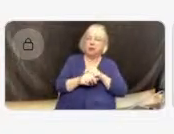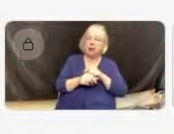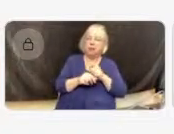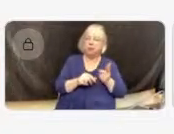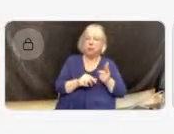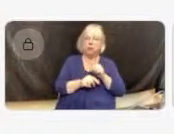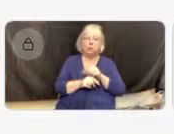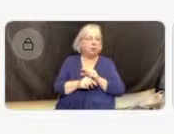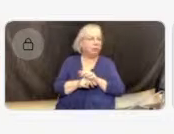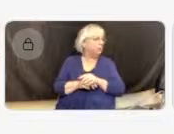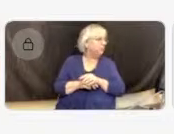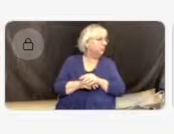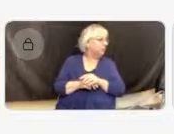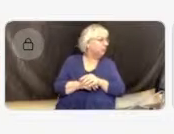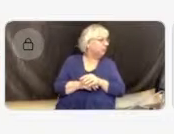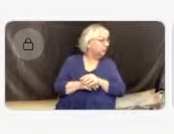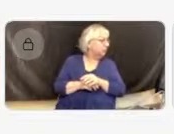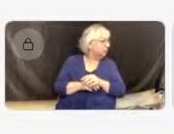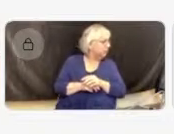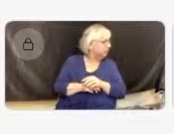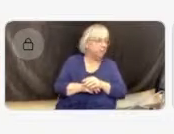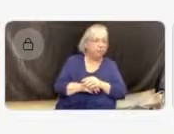opposition.